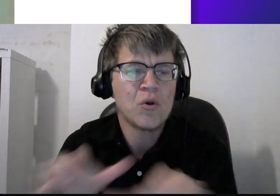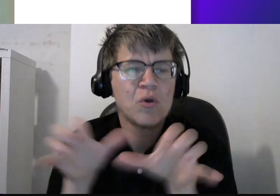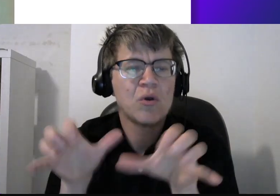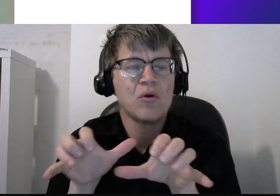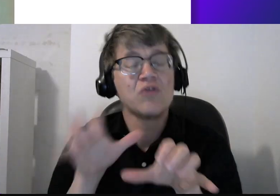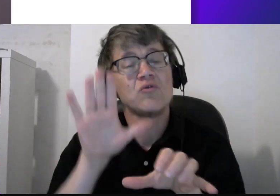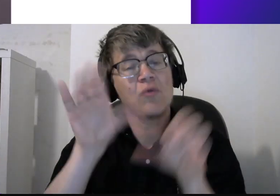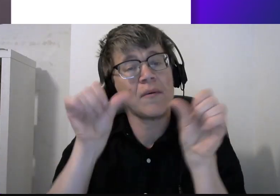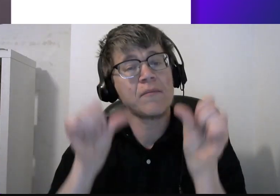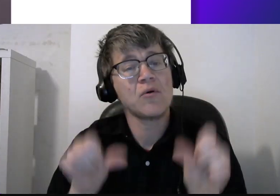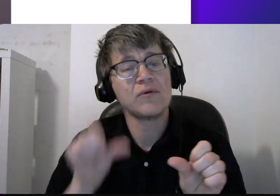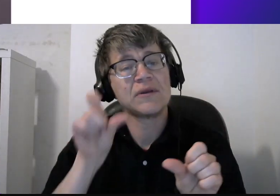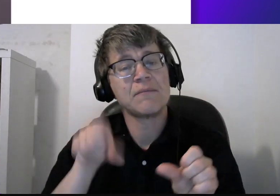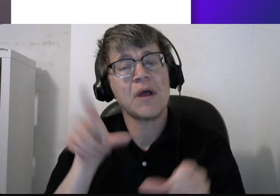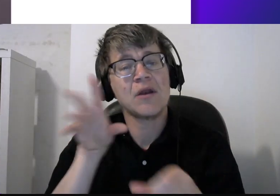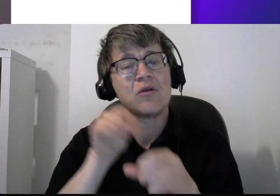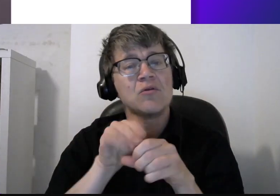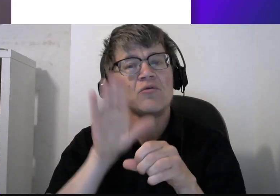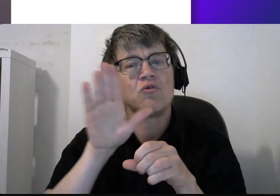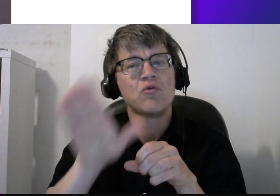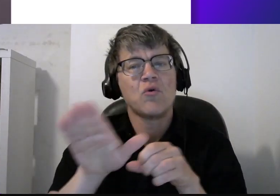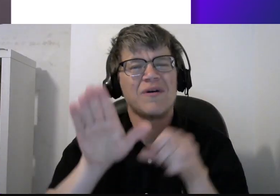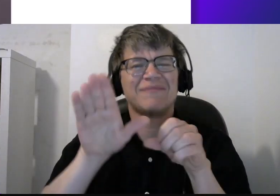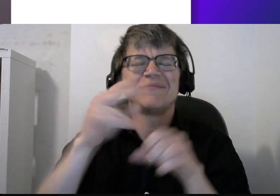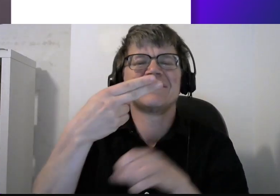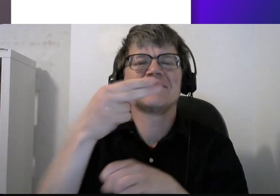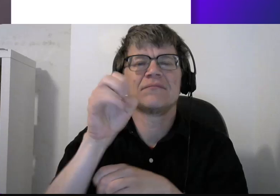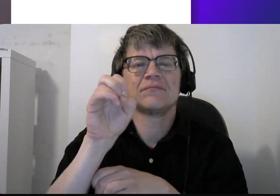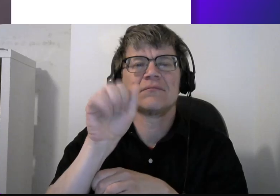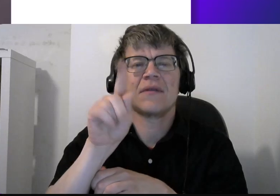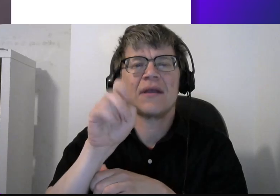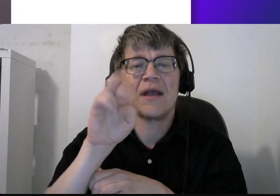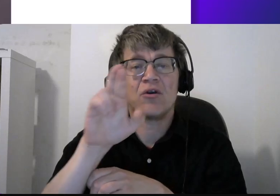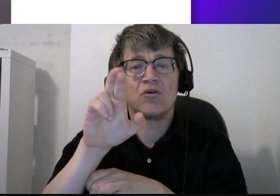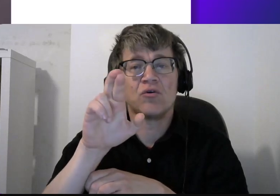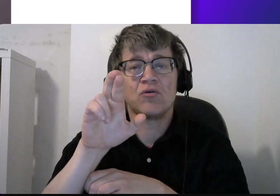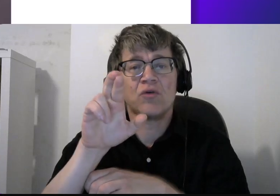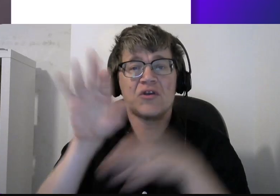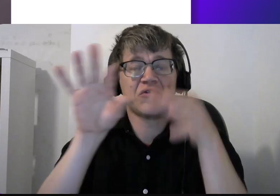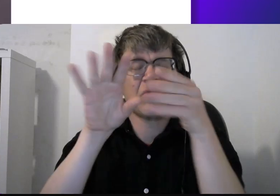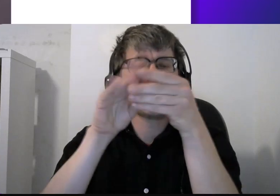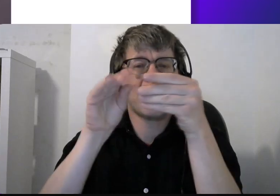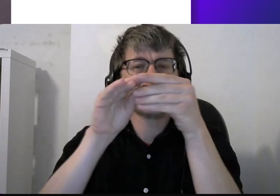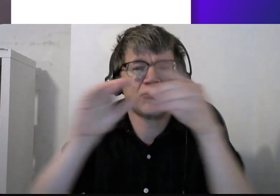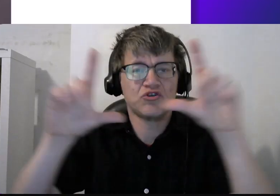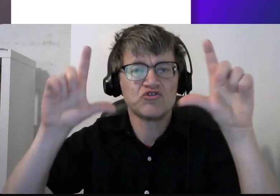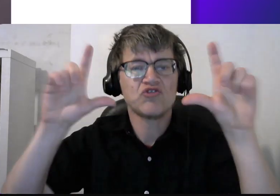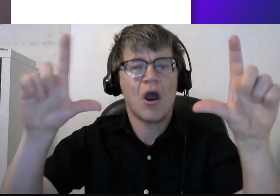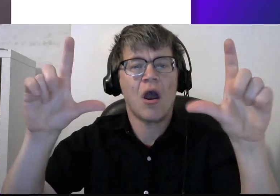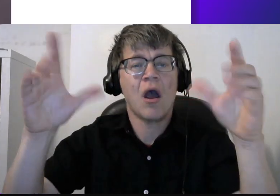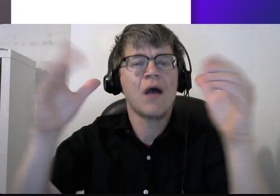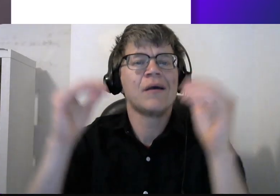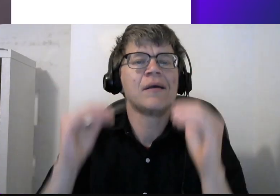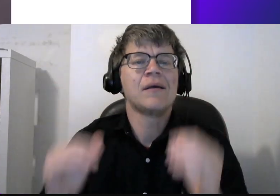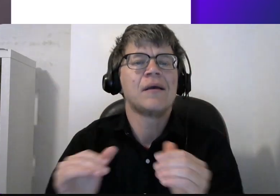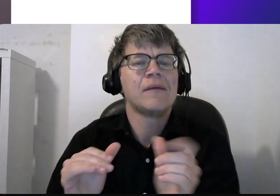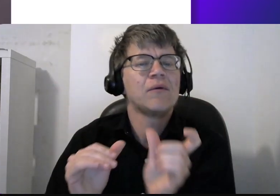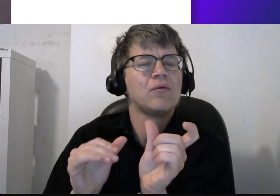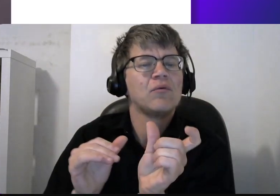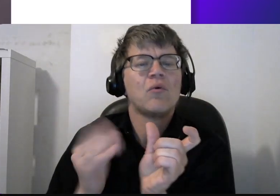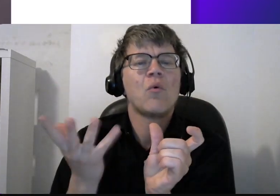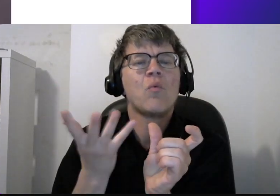on your poster. It's helpful to think about how you can use grids and guides for this. So this is an example of grids and guides that